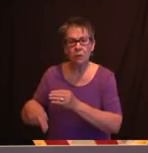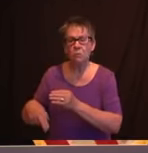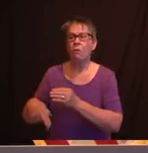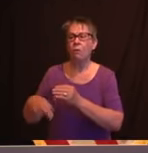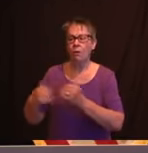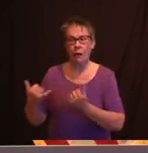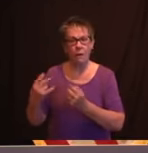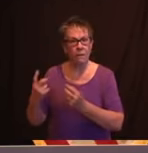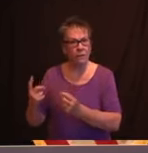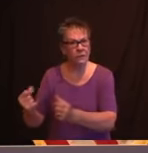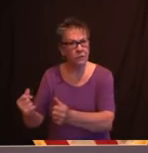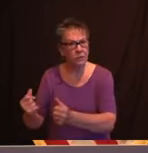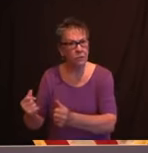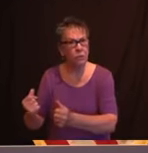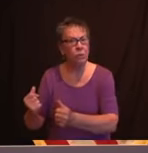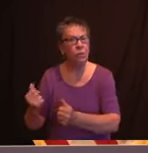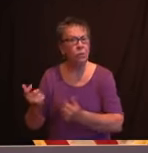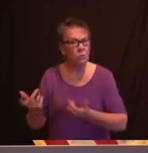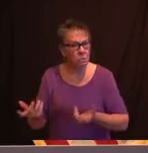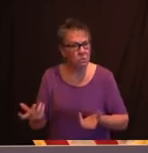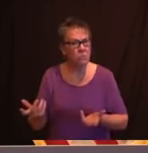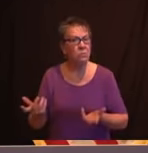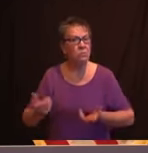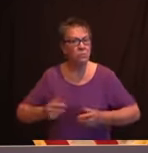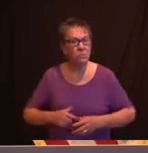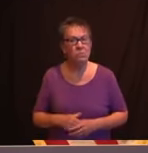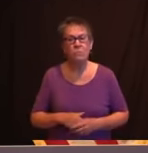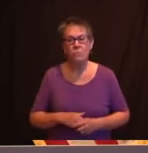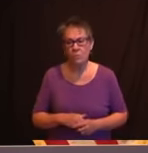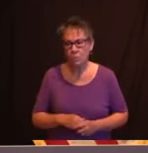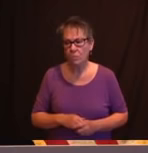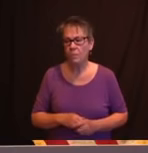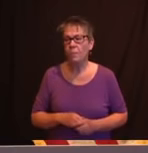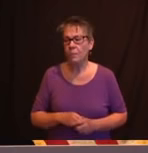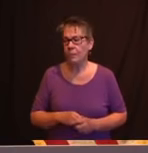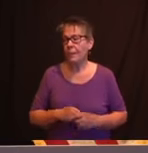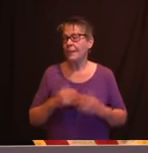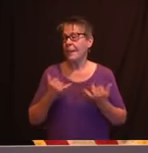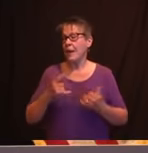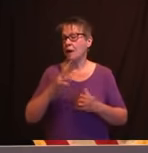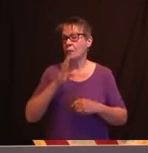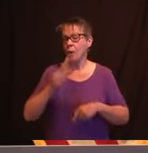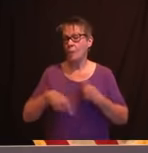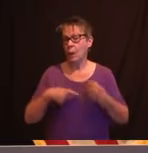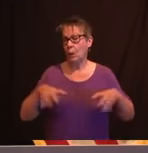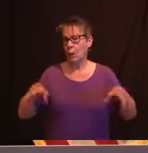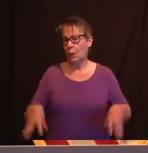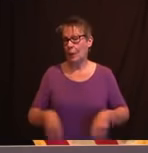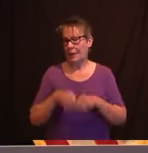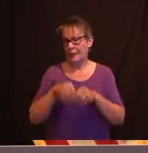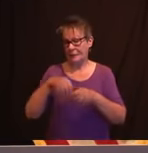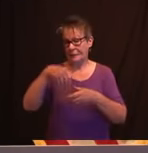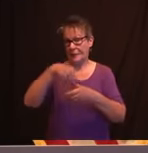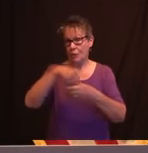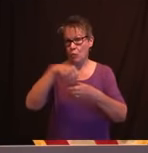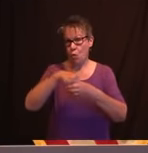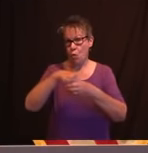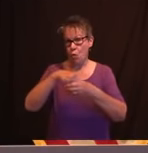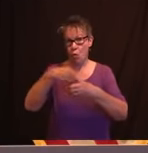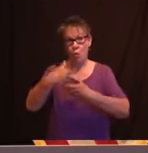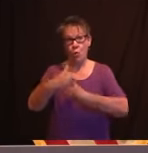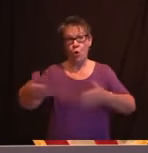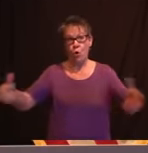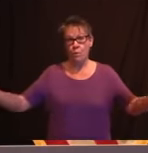Indoor weddings and of the like, I think we still, Matt, I'm not sure how I would put this because I guess it's still subject